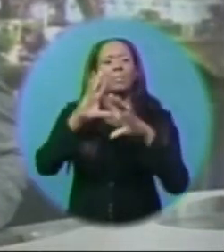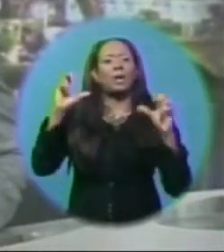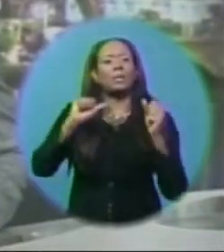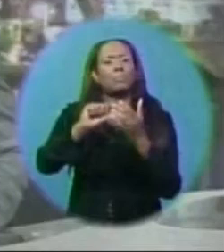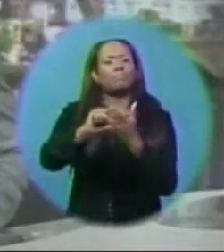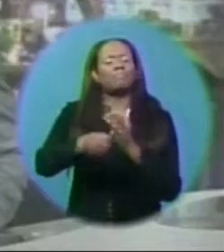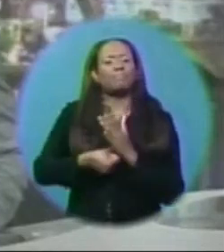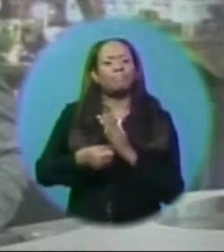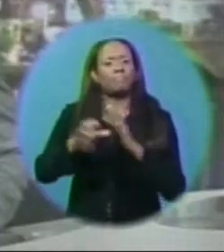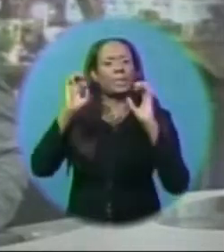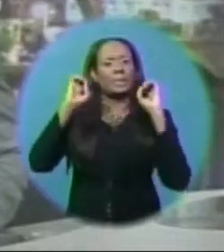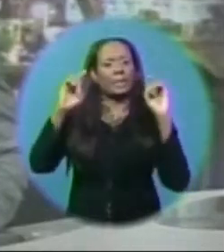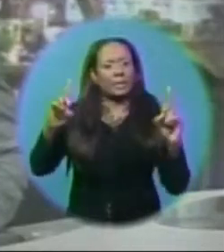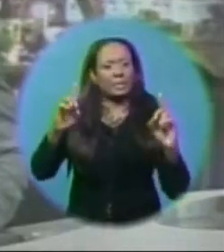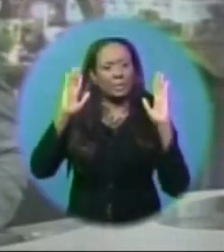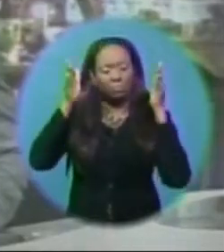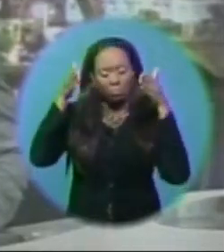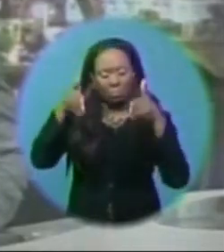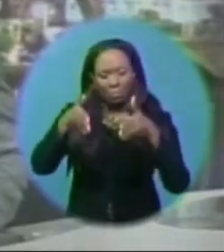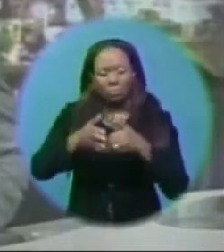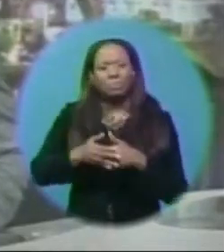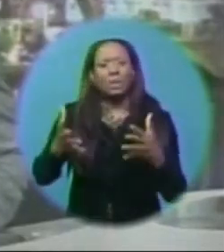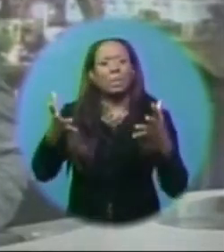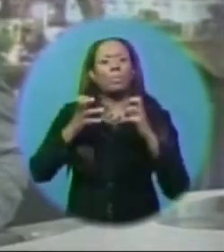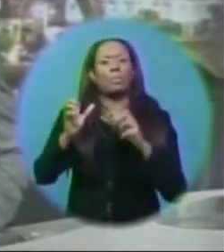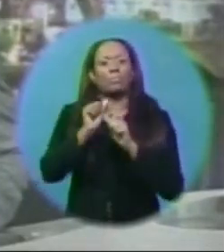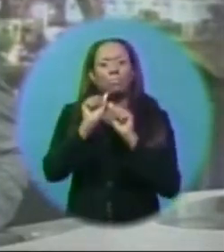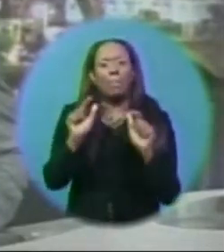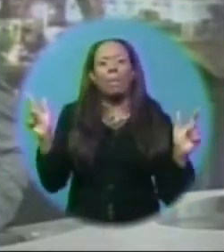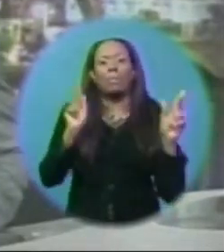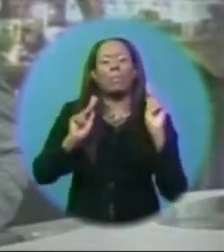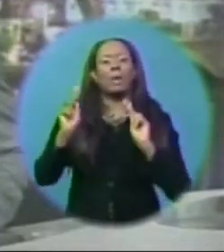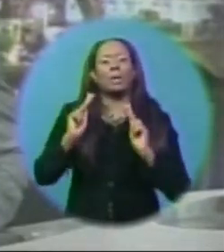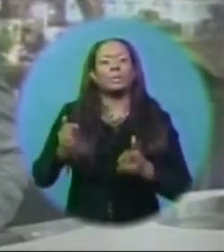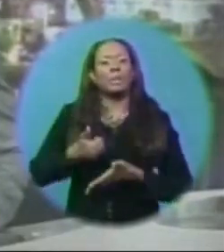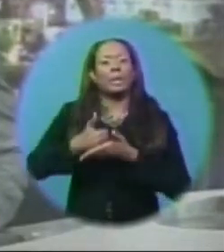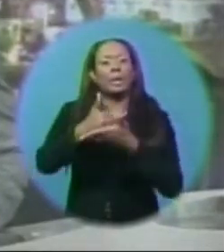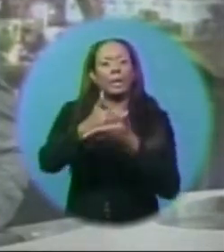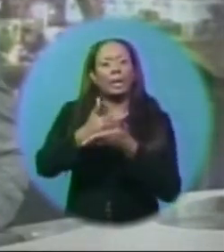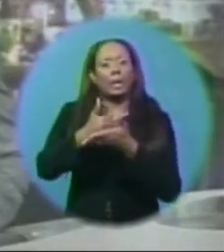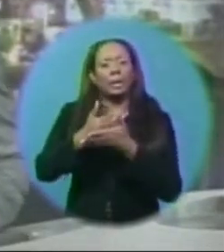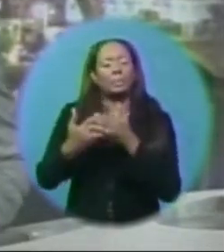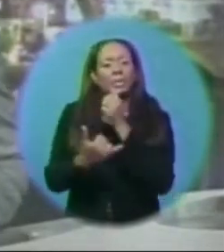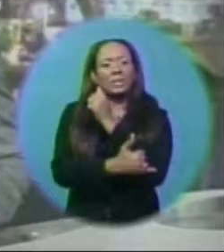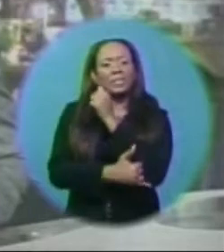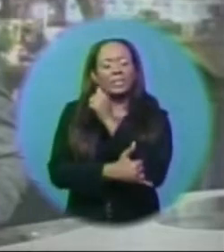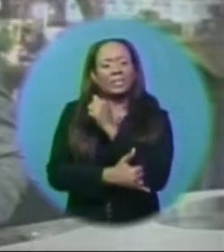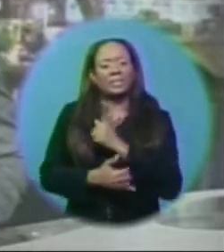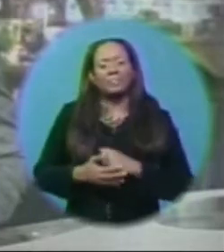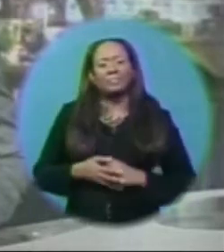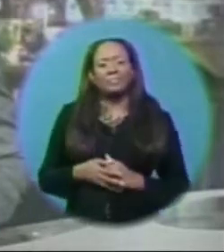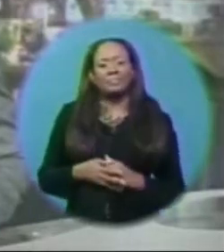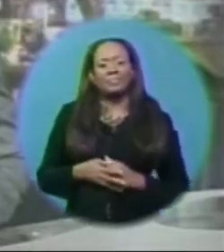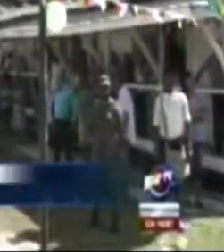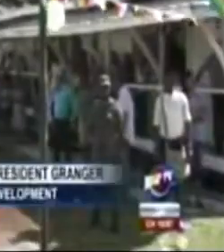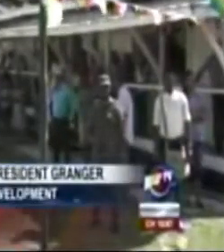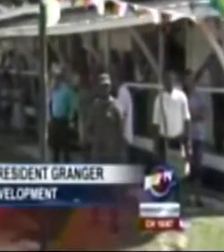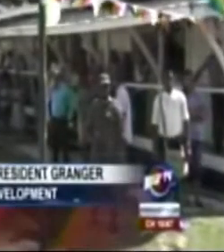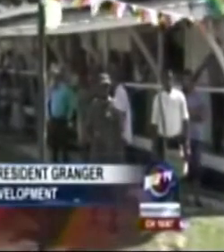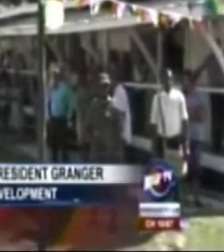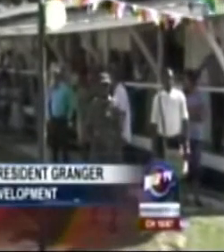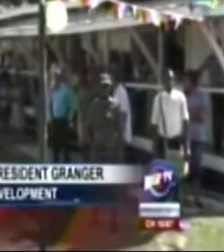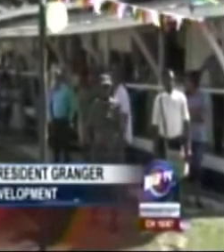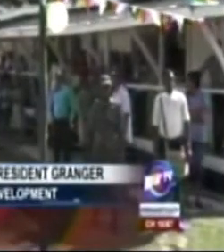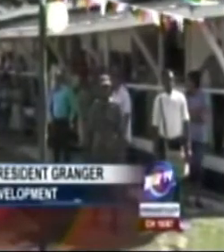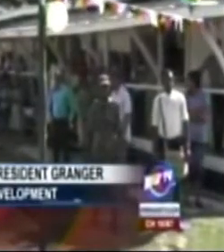in his bid to ensure all citizens can contribute to the country's development. Kristen McClingham tells us more. In order to